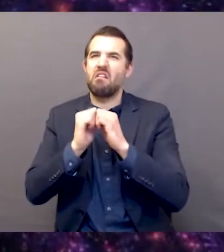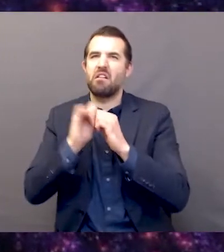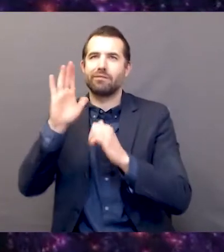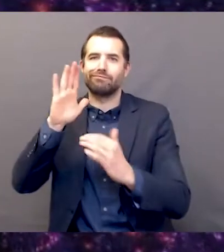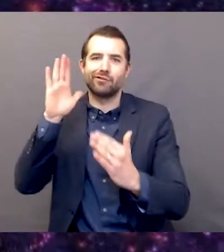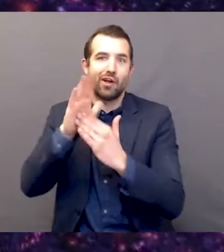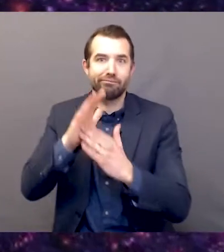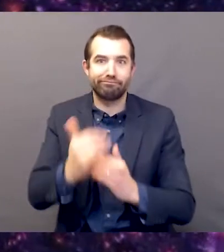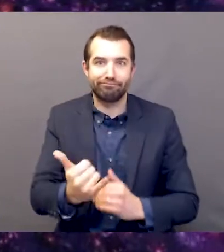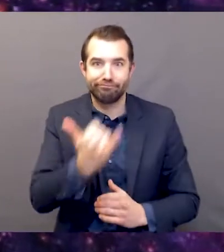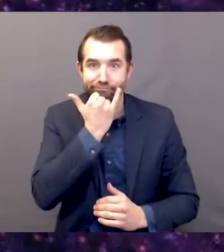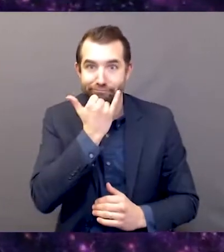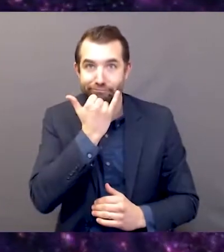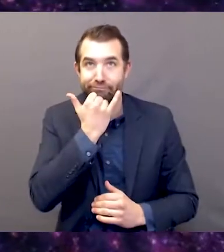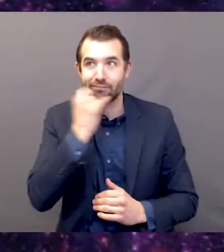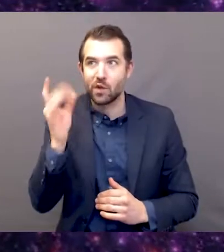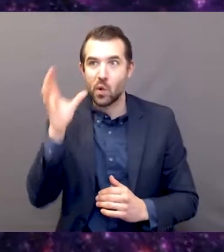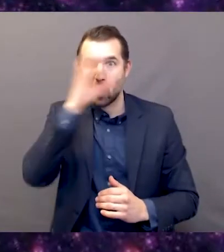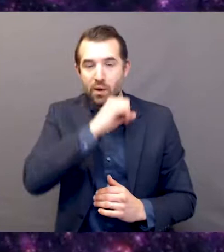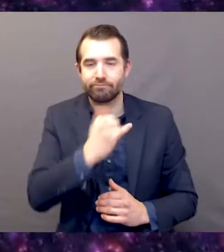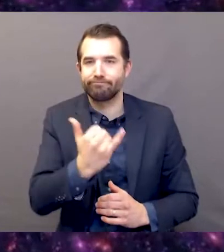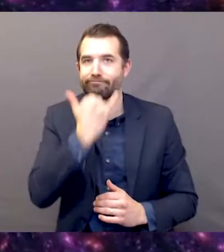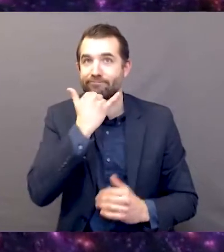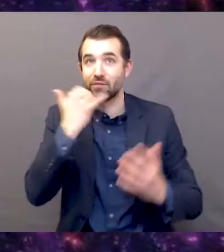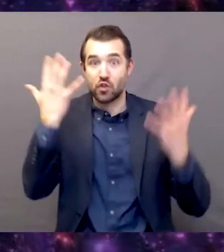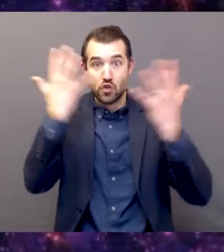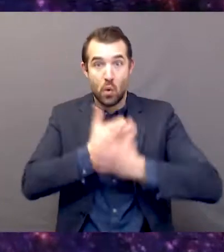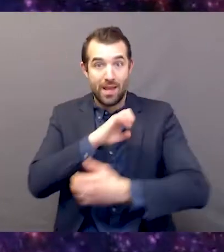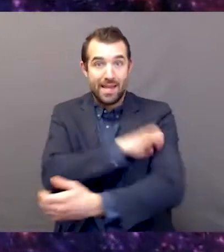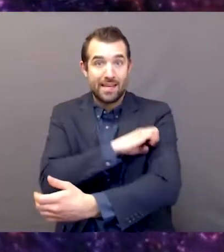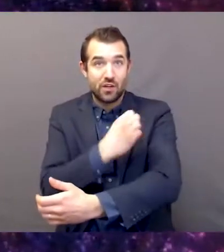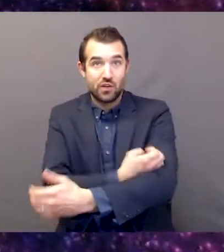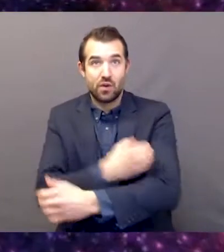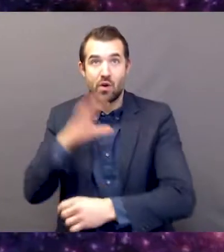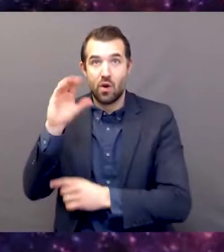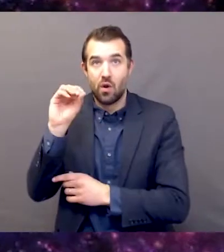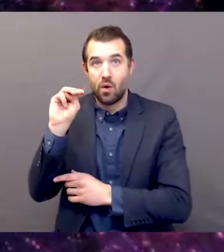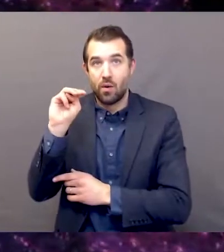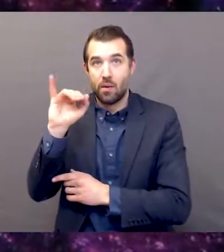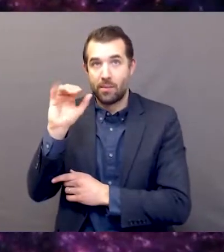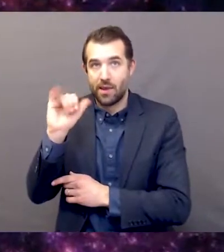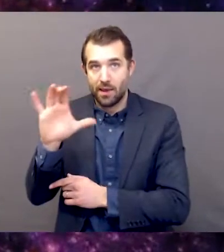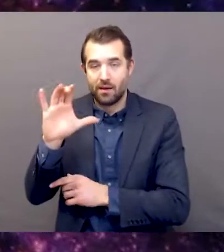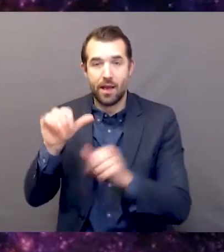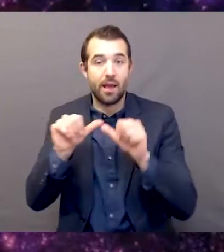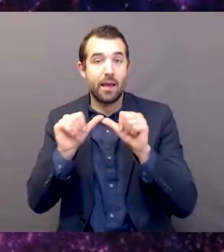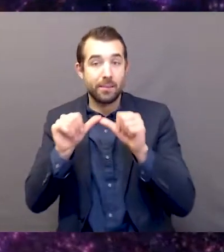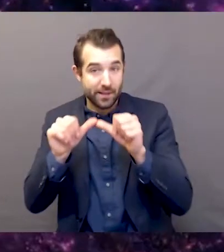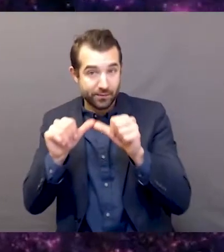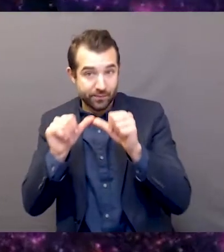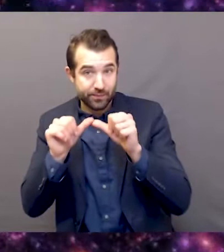mistake. In the context of general relativity, dark energy is called the cosmological constant and serves to accelerate the expansion